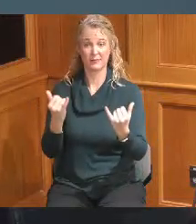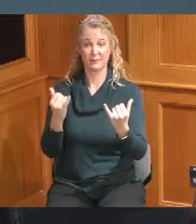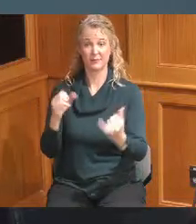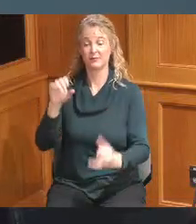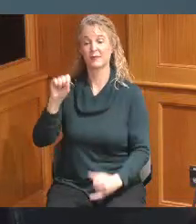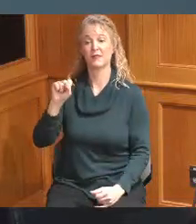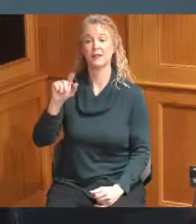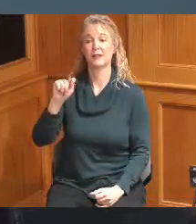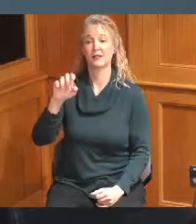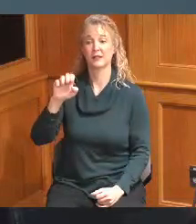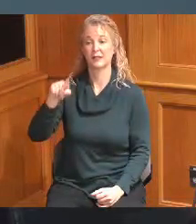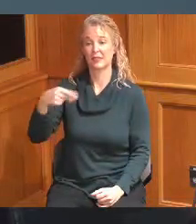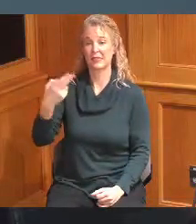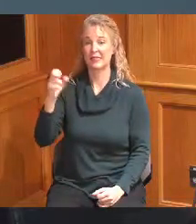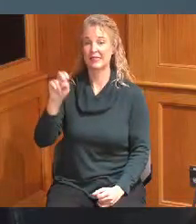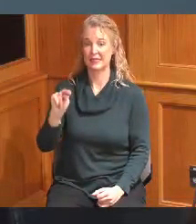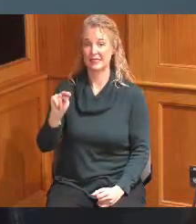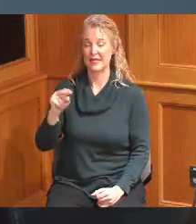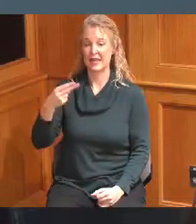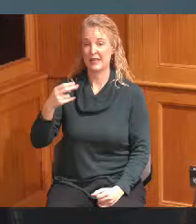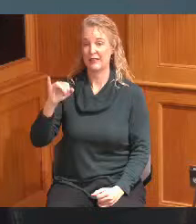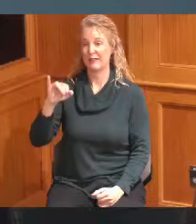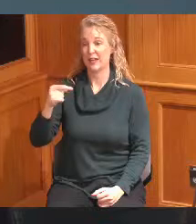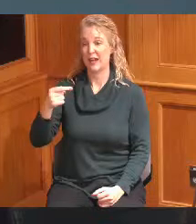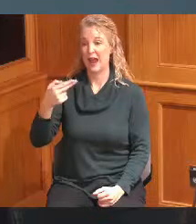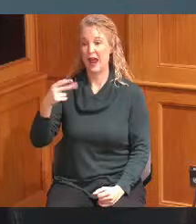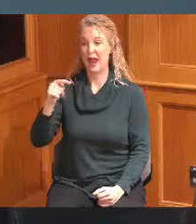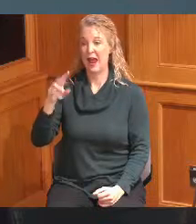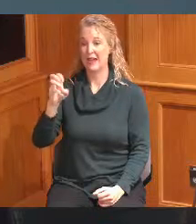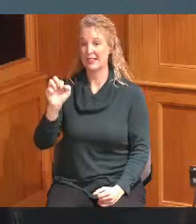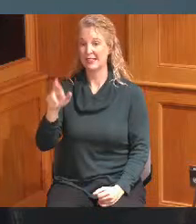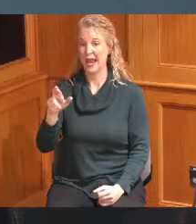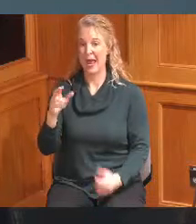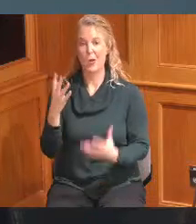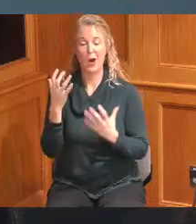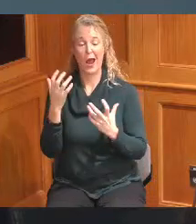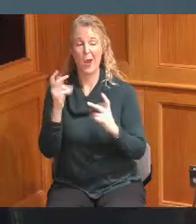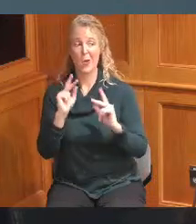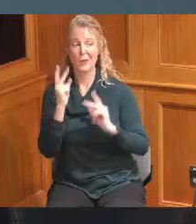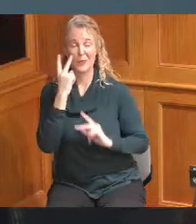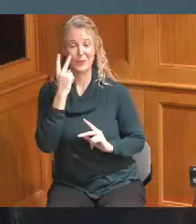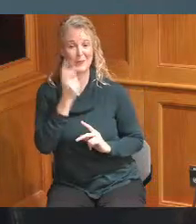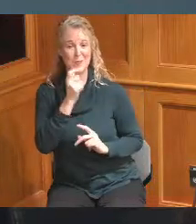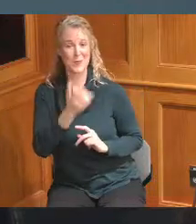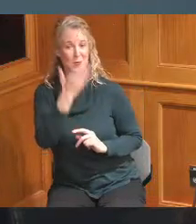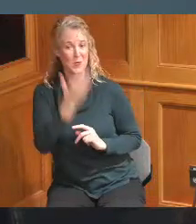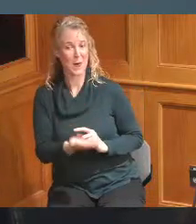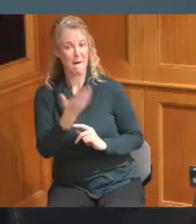Stephen Hightower. Would you like to come? I want the camera to get you as we read.